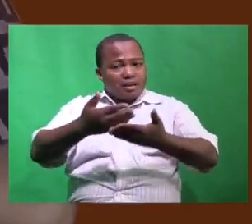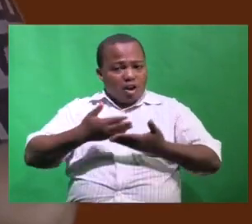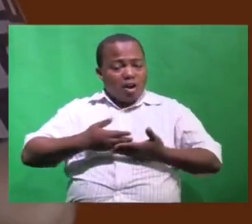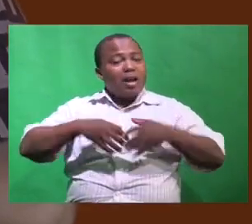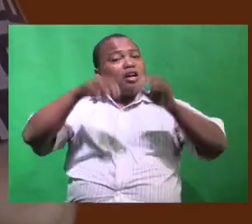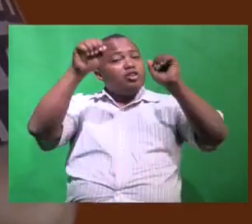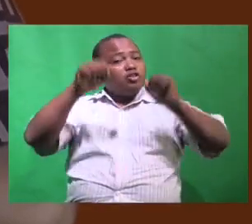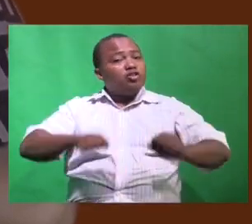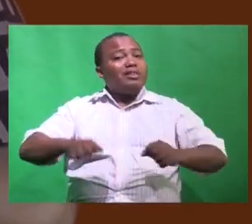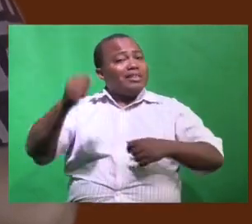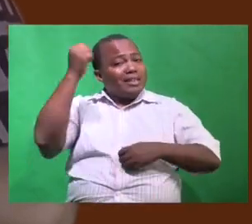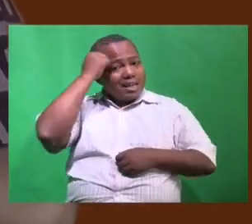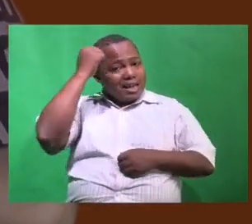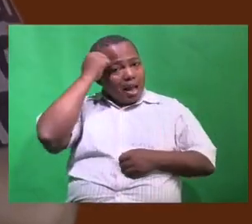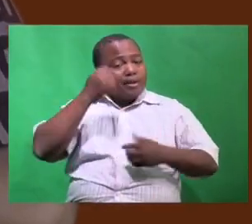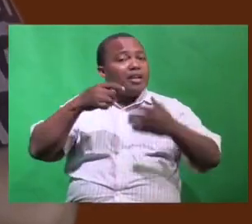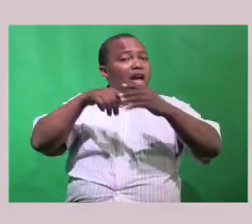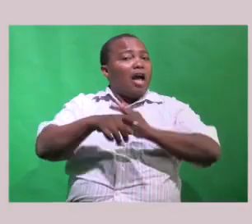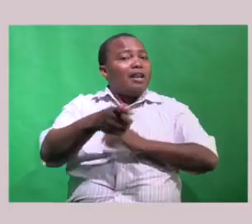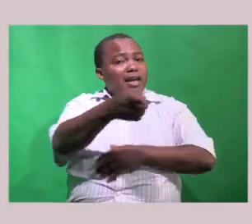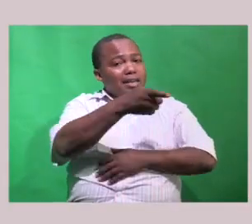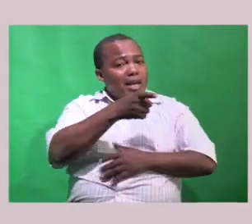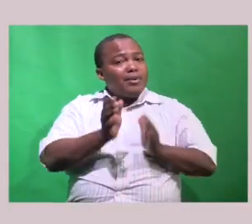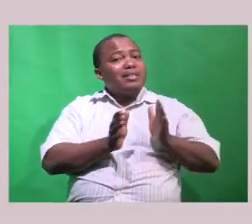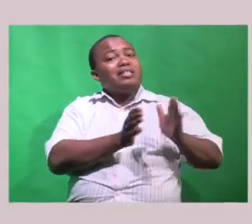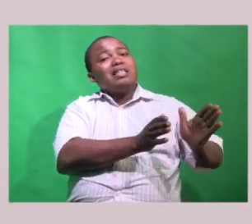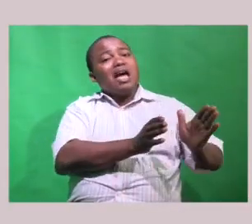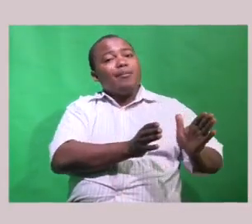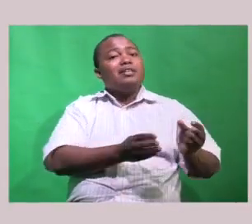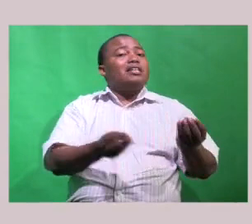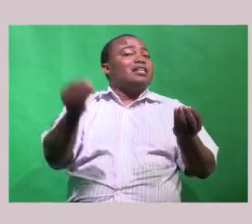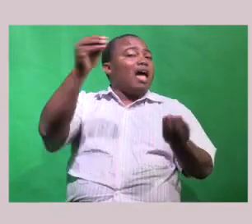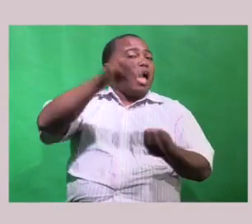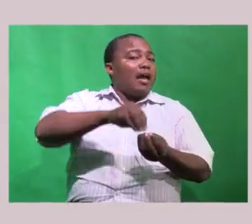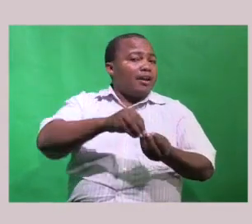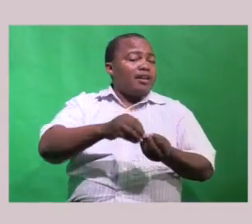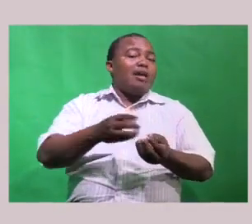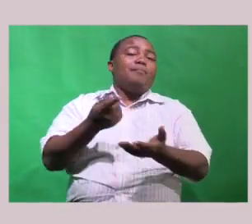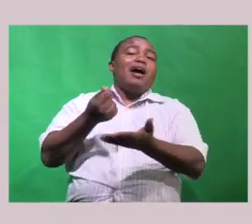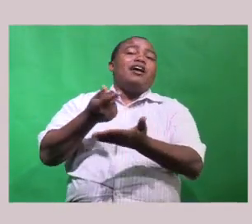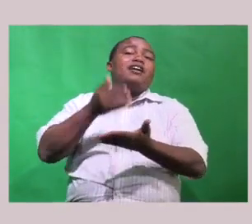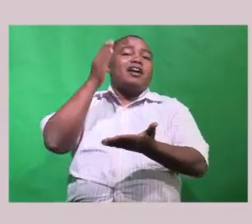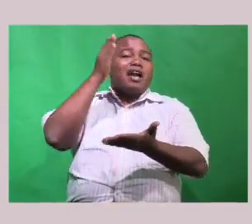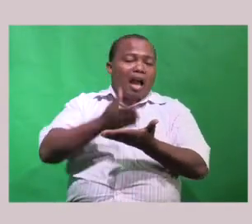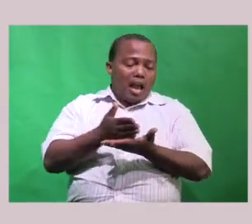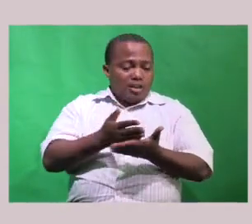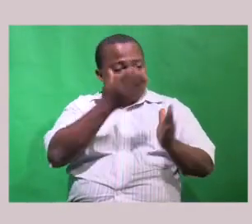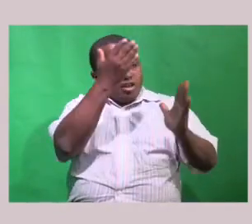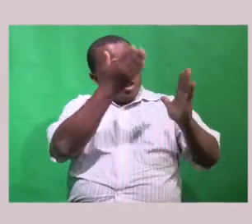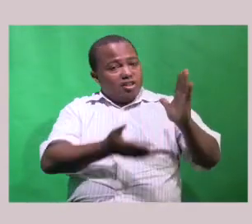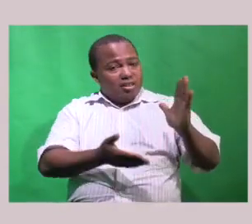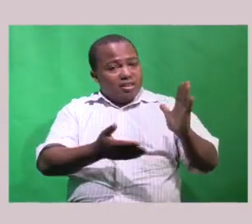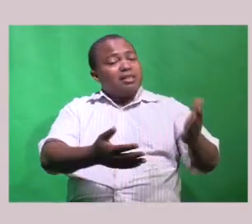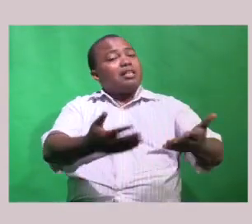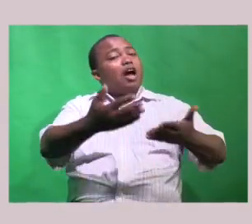be recorded on a debit side and added by cash. This is a